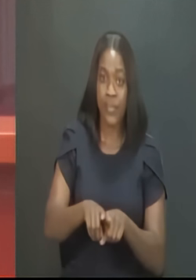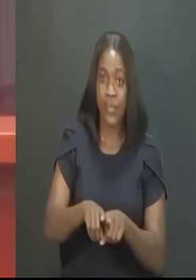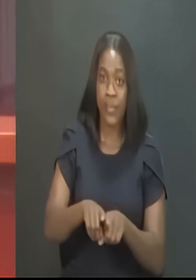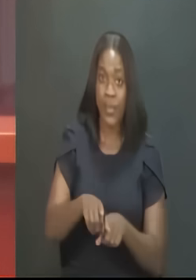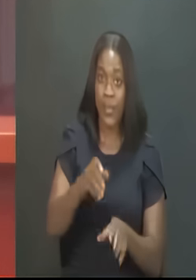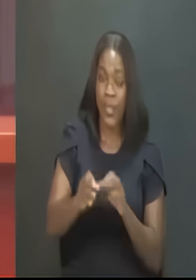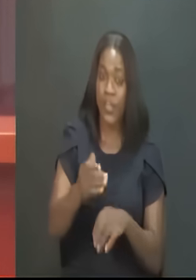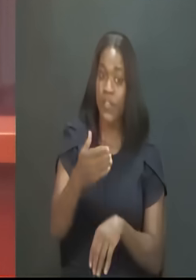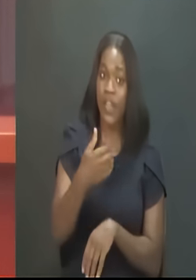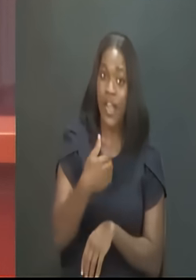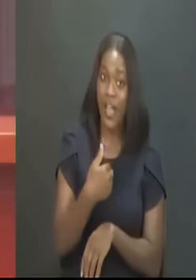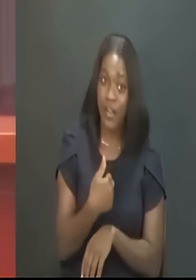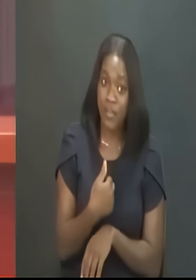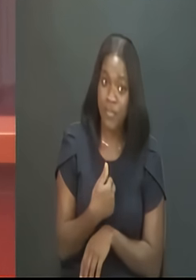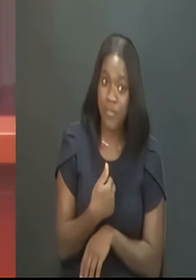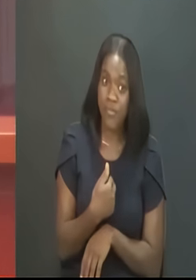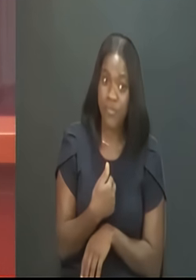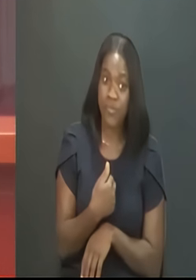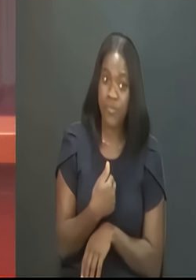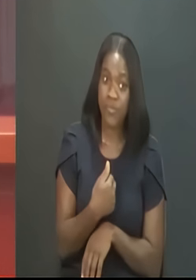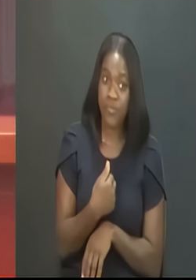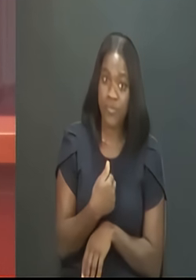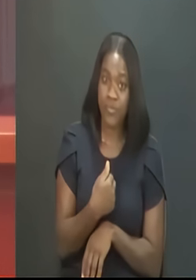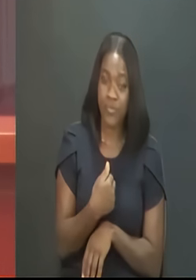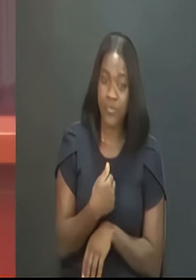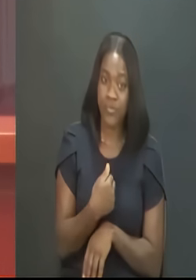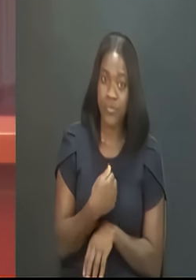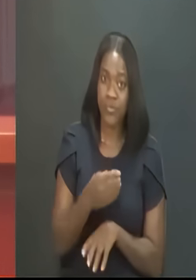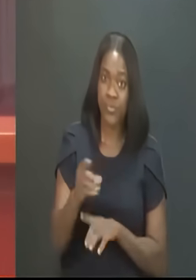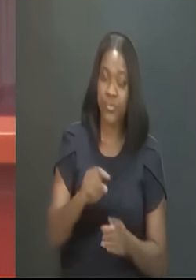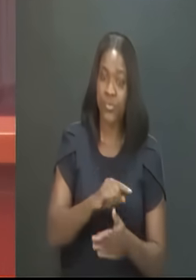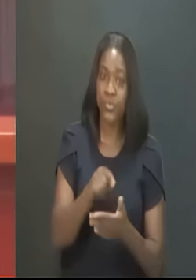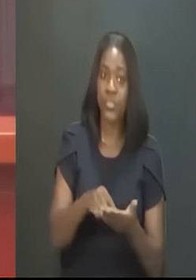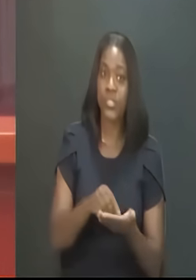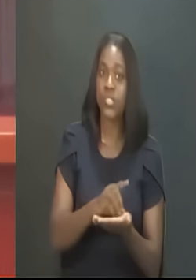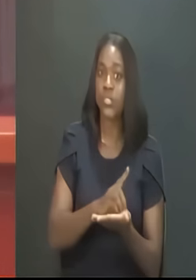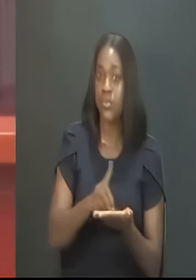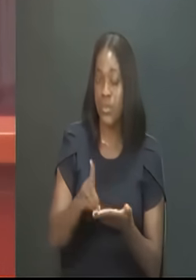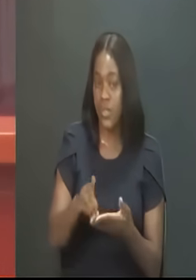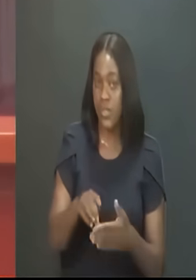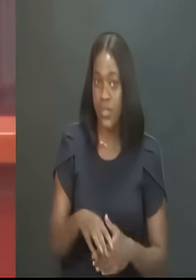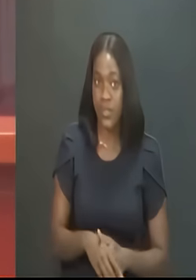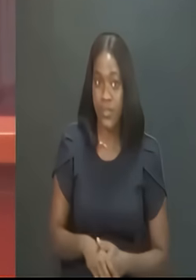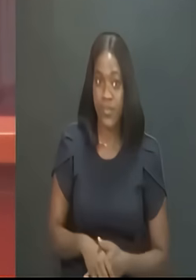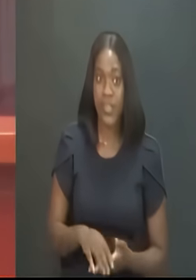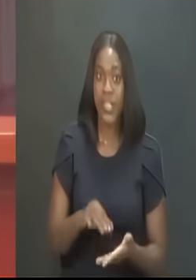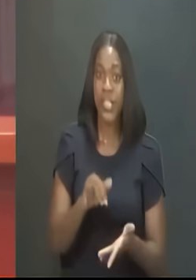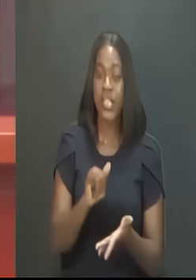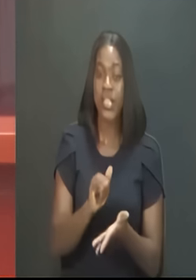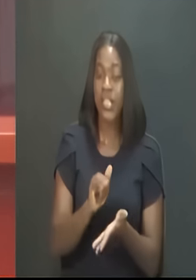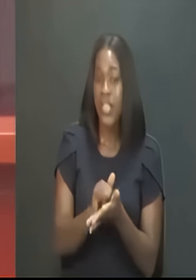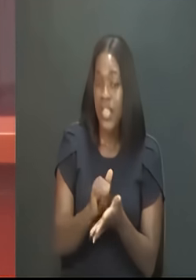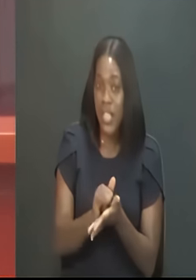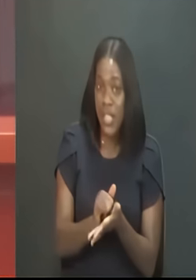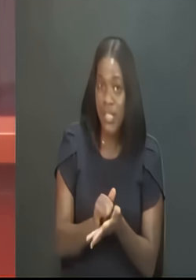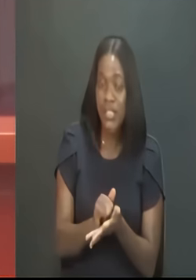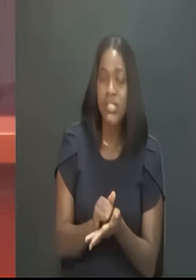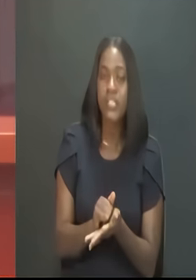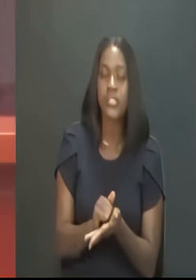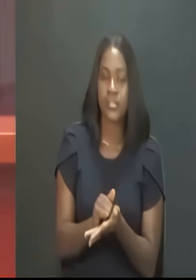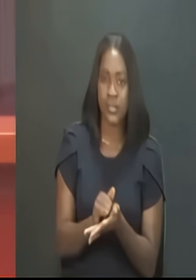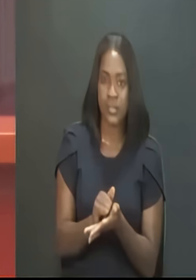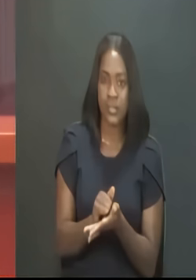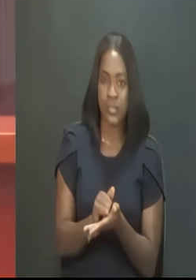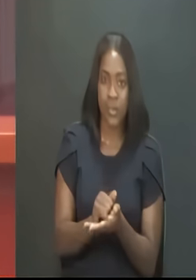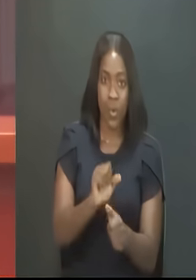taken during the week. And it is the order paper that will specify the motions that are supposed